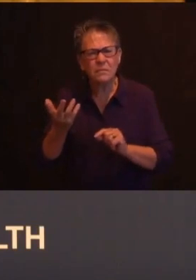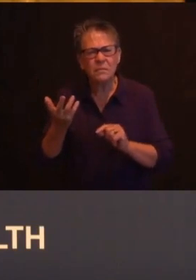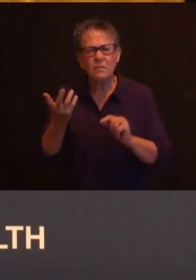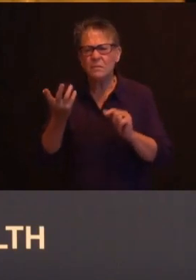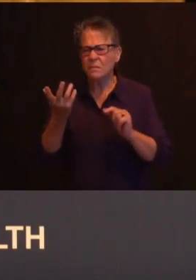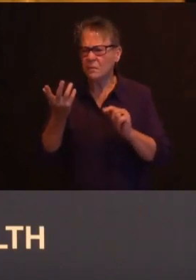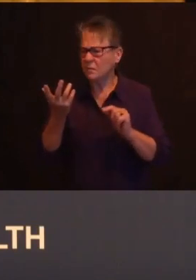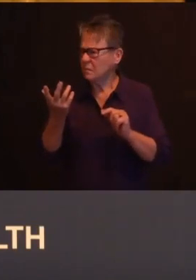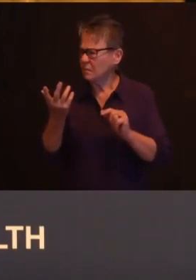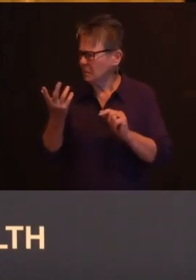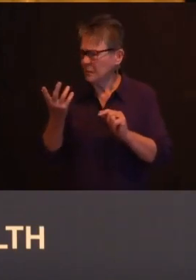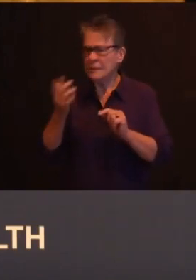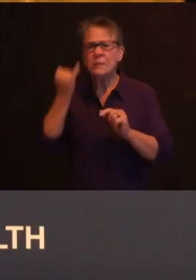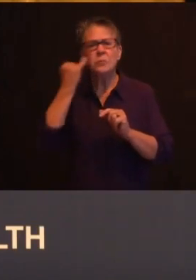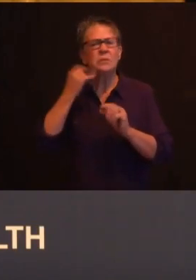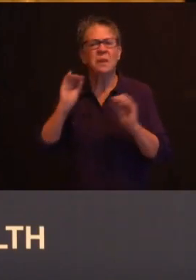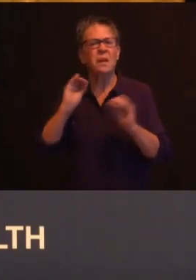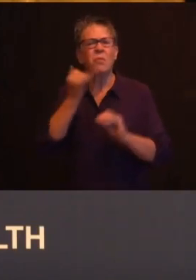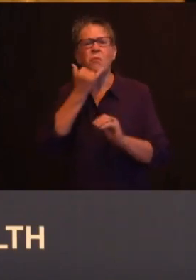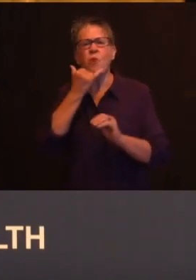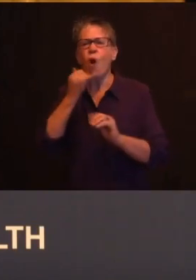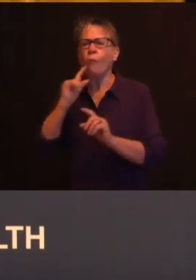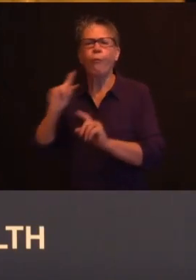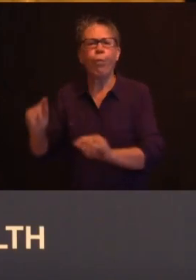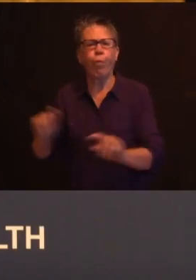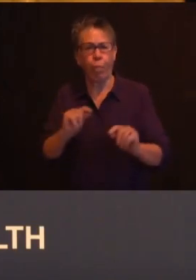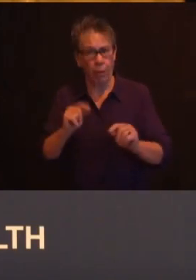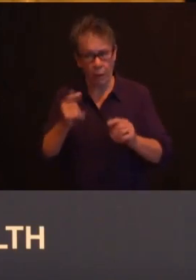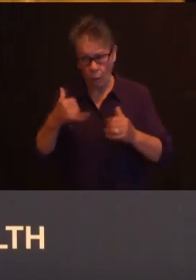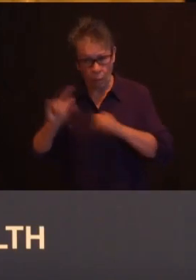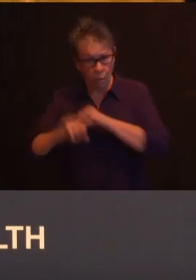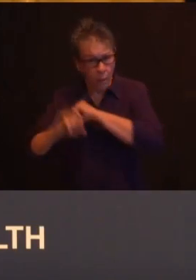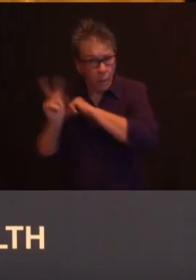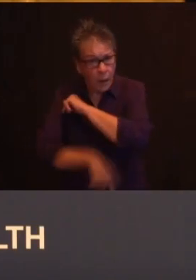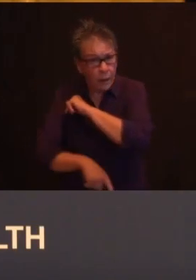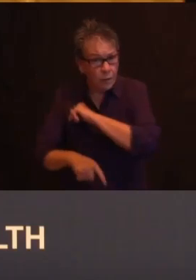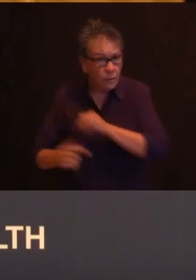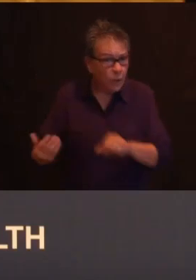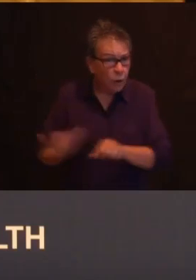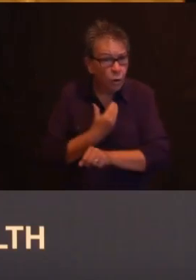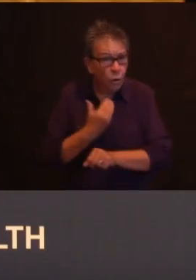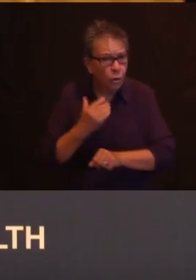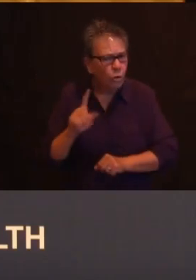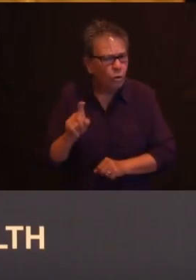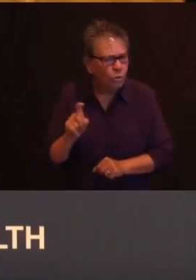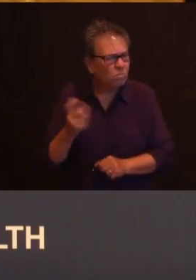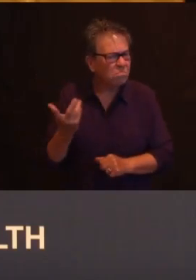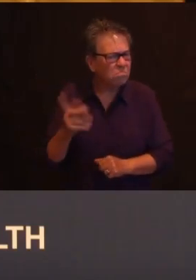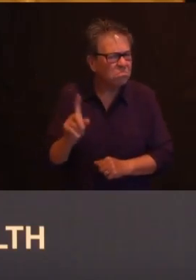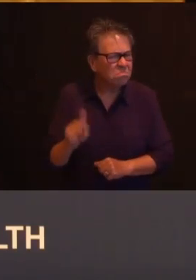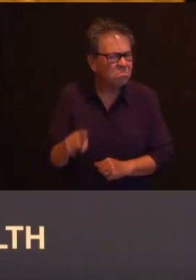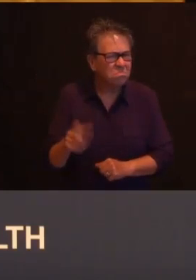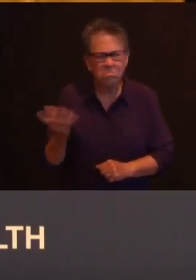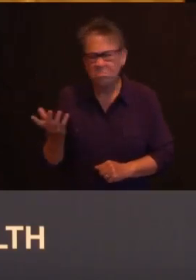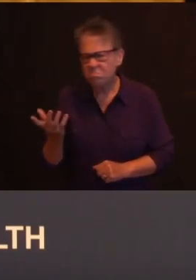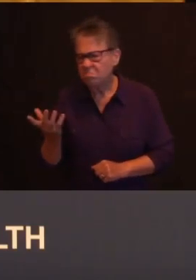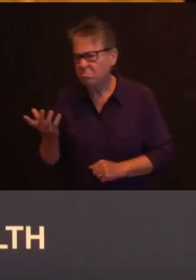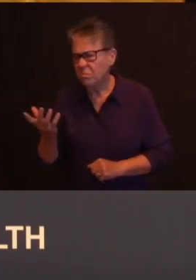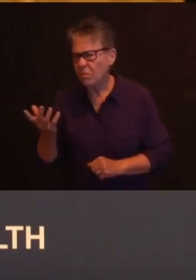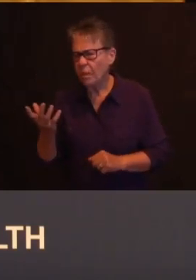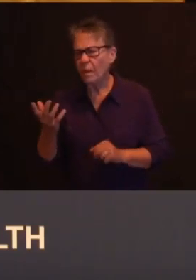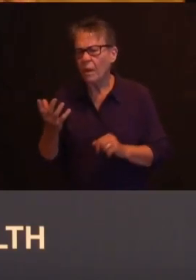Is that it? Judy, long-term care, did you hear that? So was your question, Dustin, where are we on testing